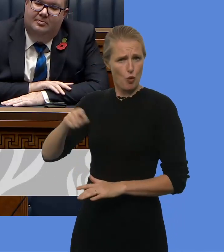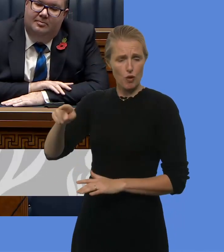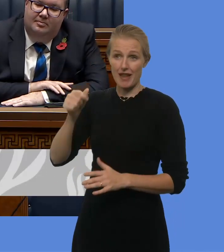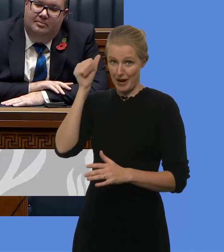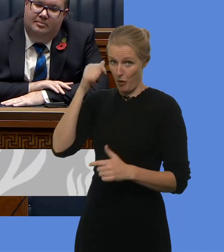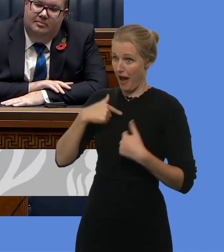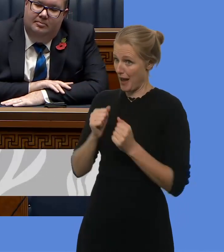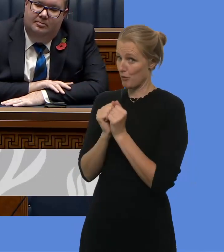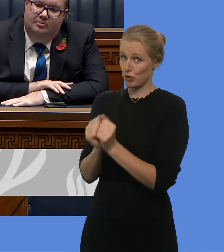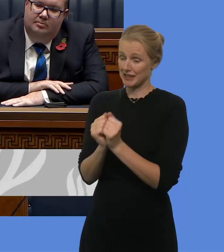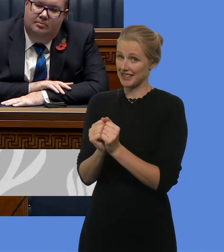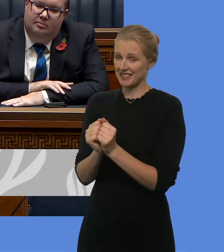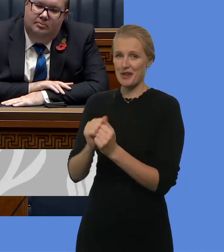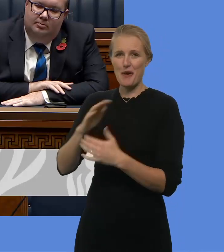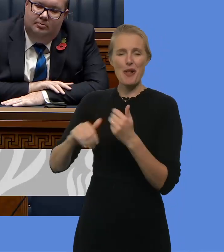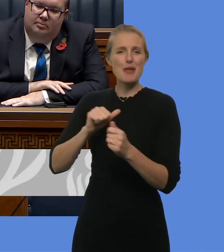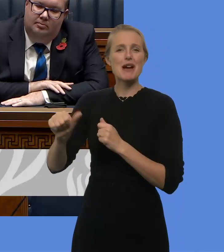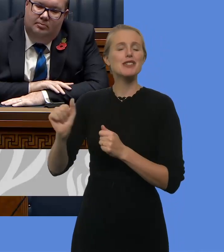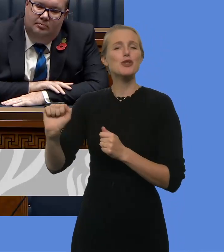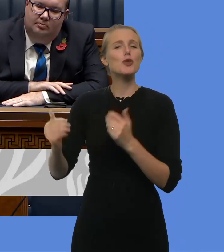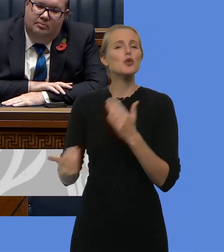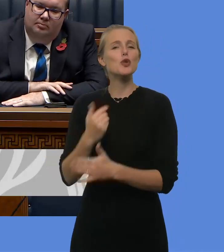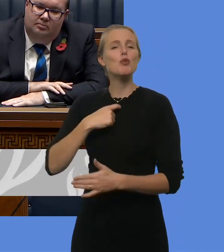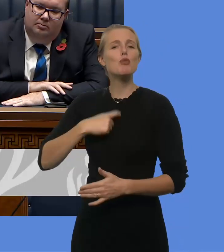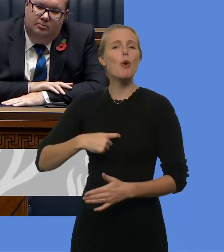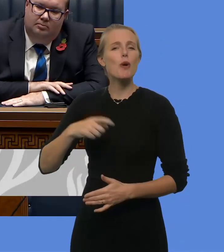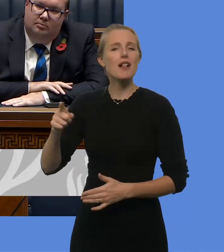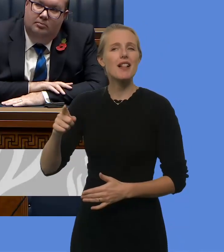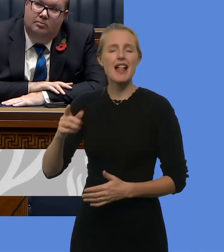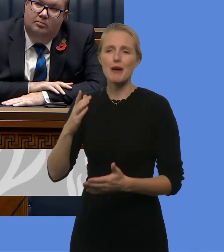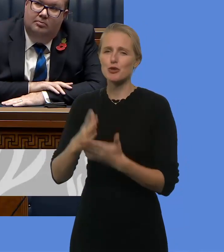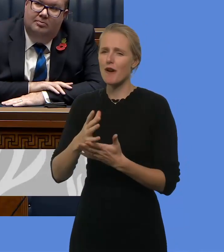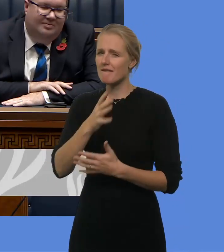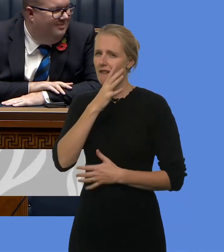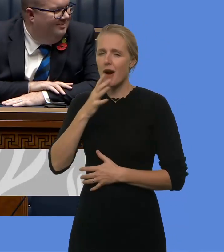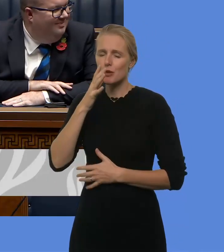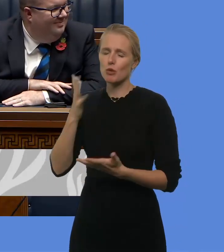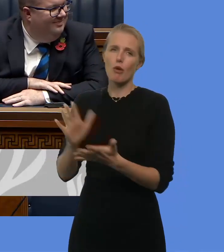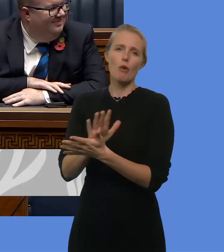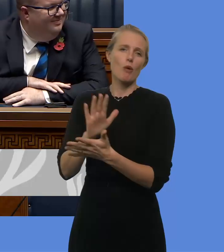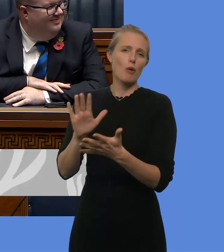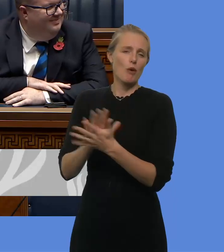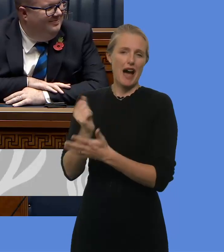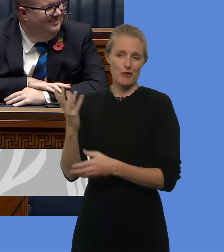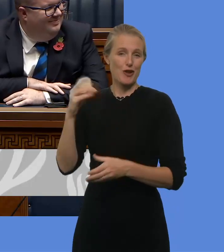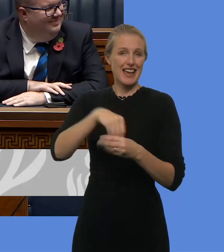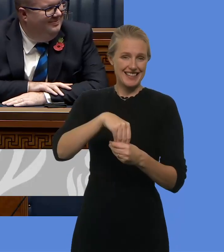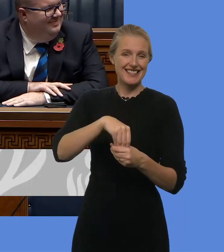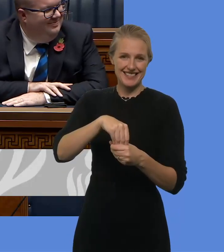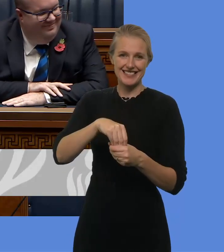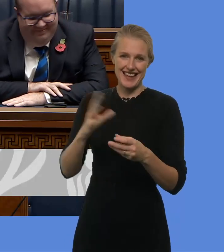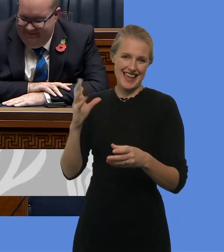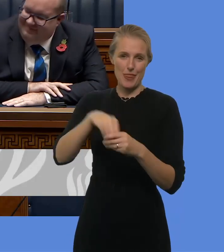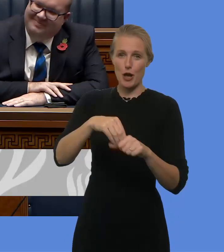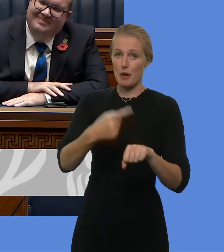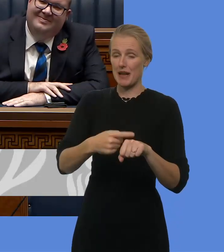by me, and I wish him well in his new role. I'm sure our farmers will be well served by him in the